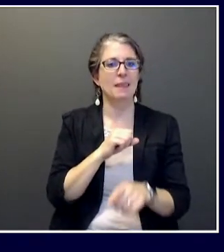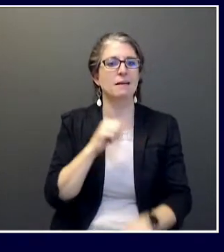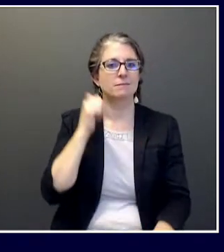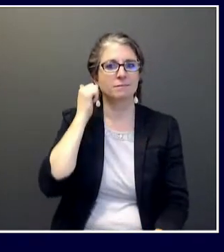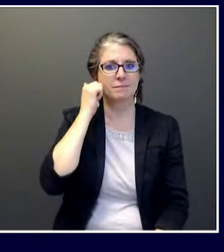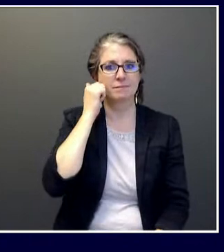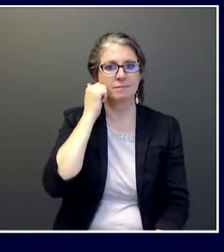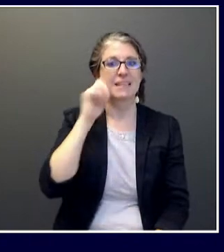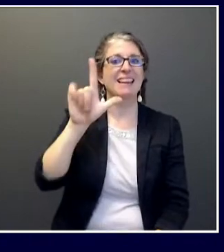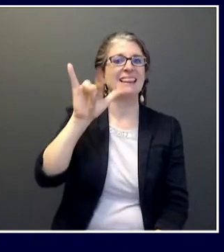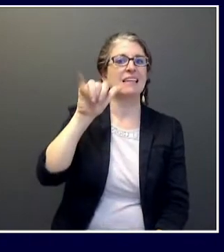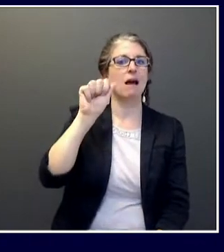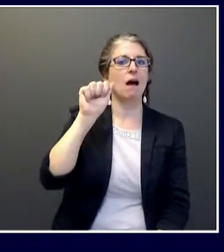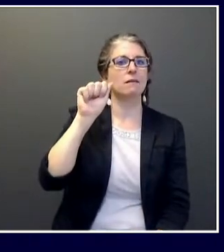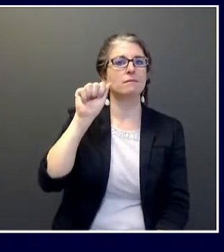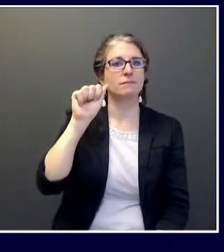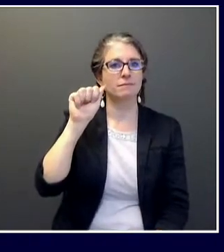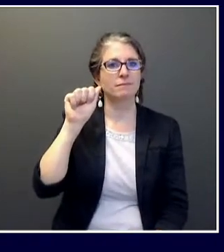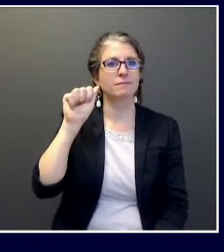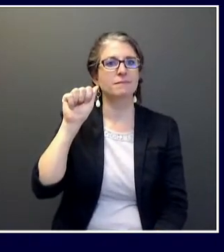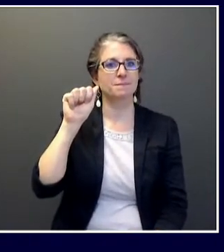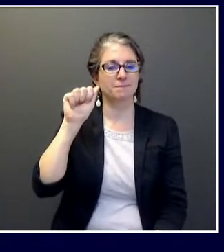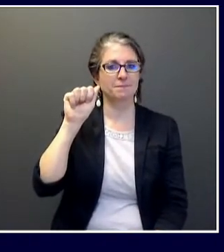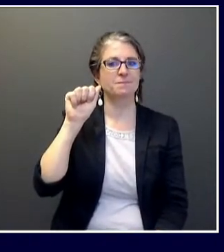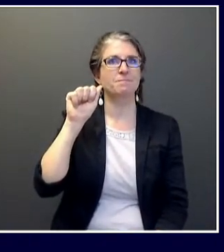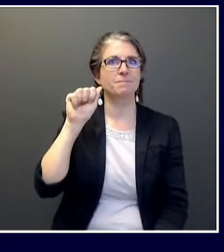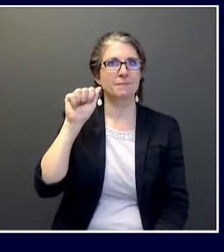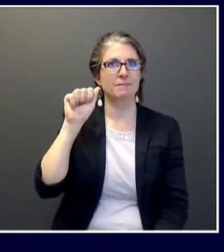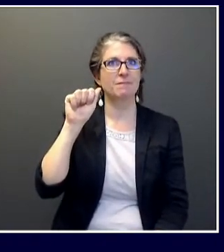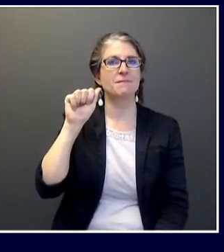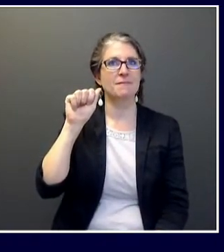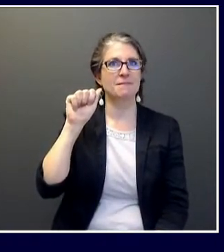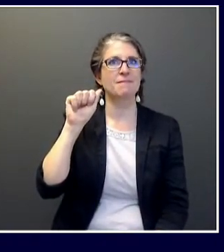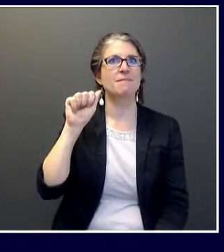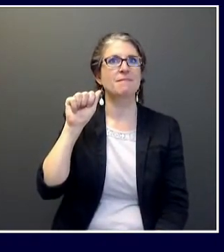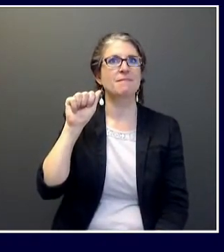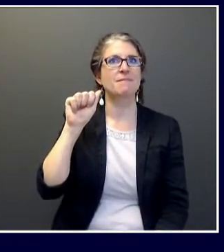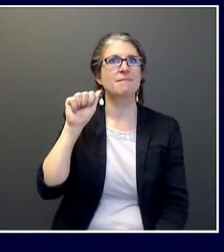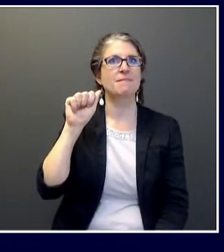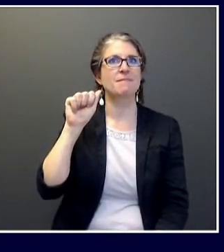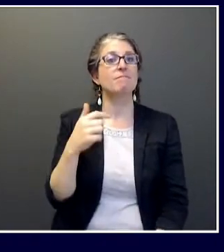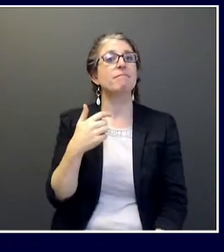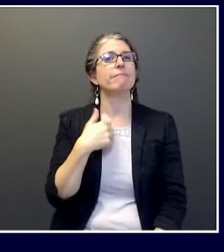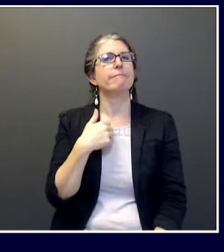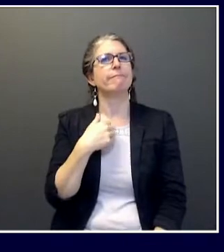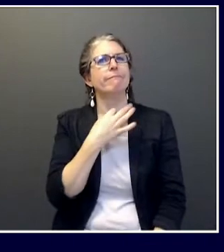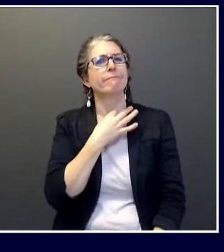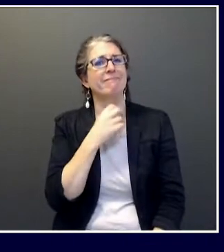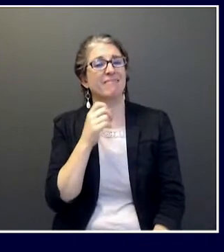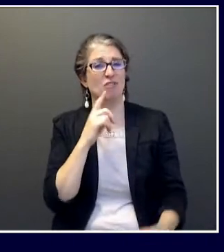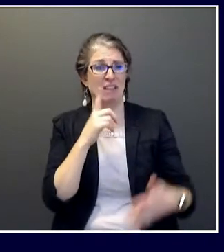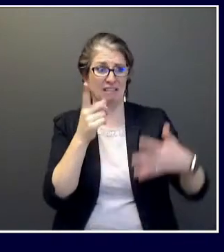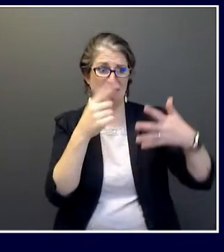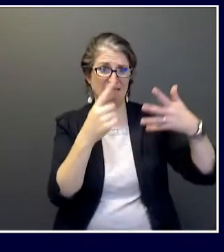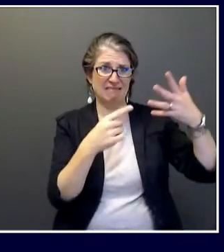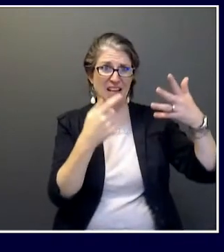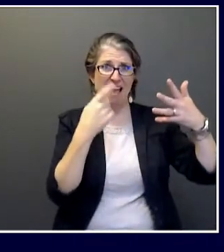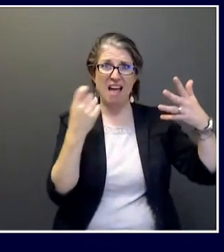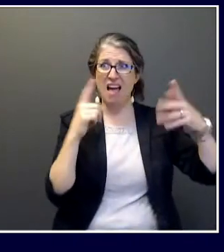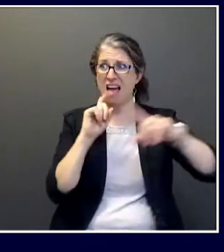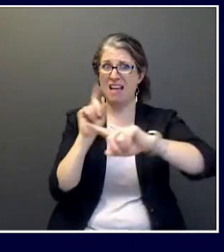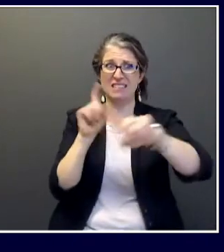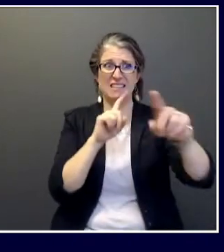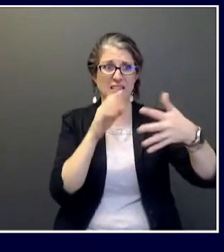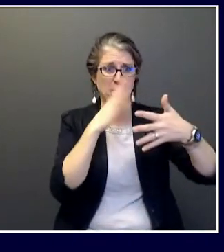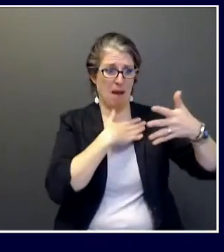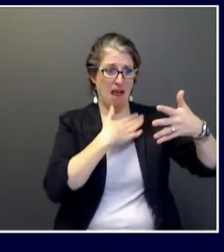Oh, thank you, Dr. Shah. I believe my questions have also already been answered, so I will kick it to somebody else. Okay, thanks, Leah.